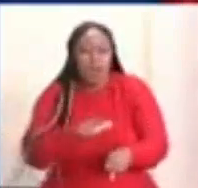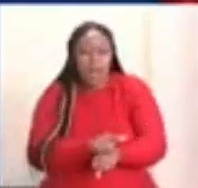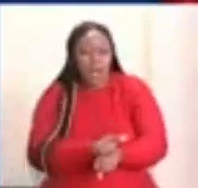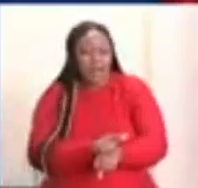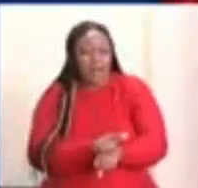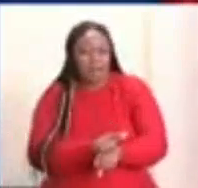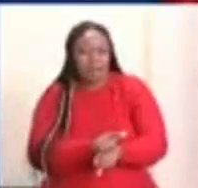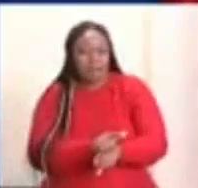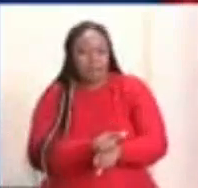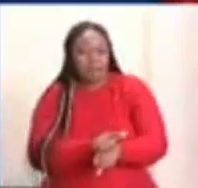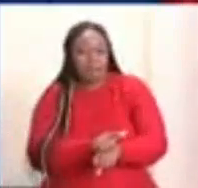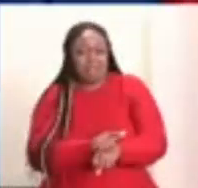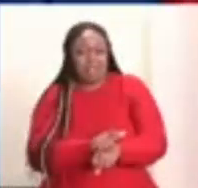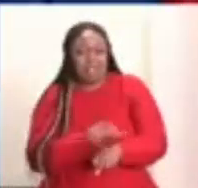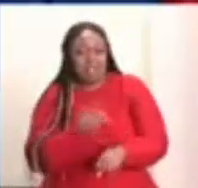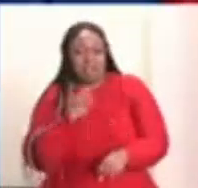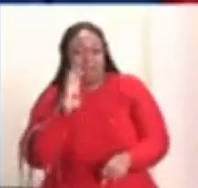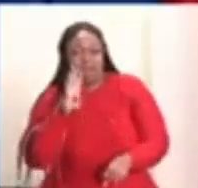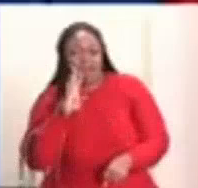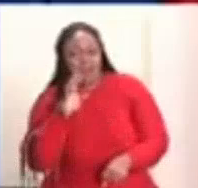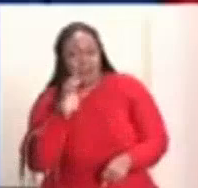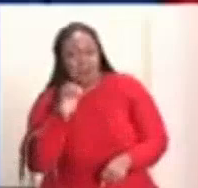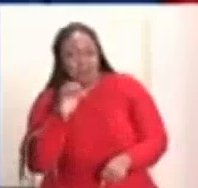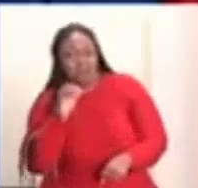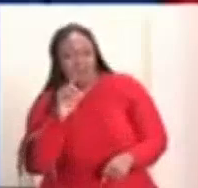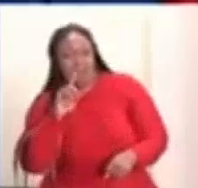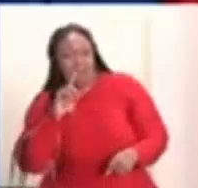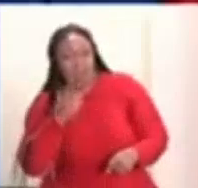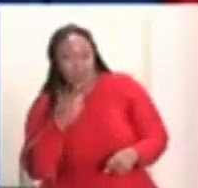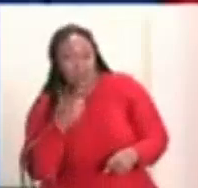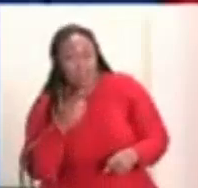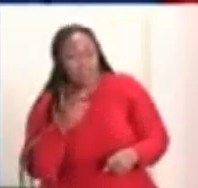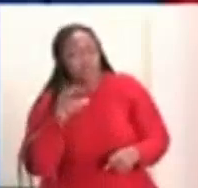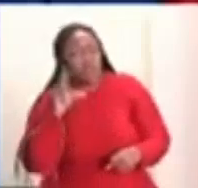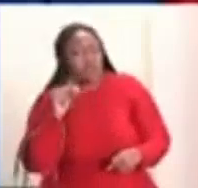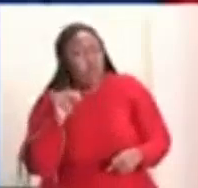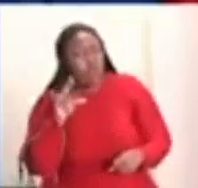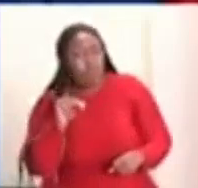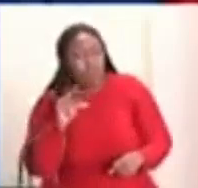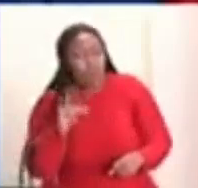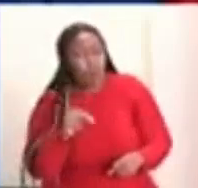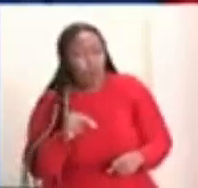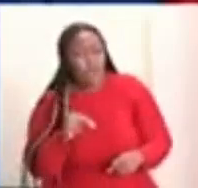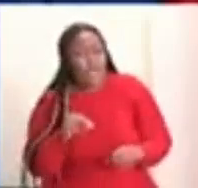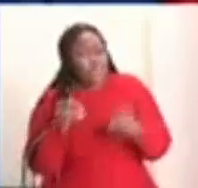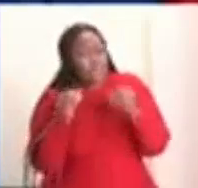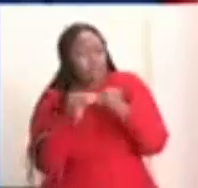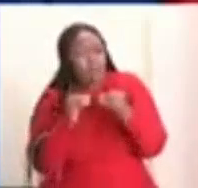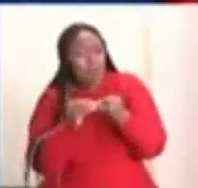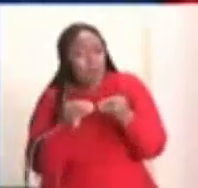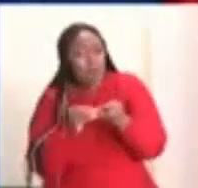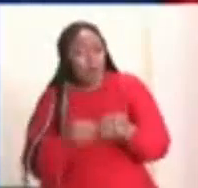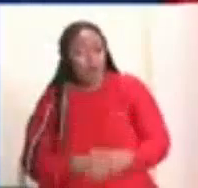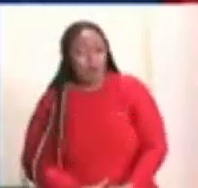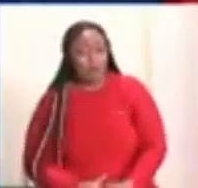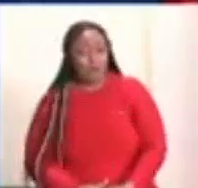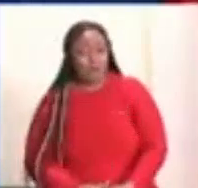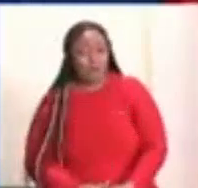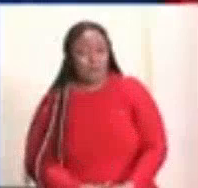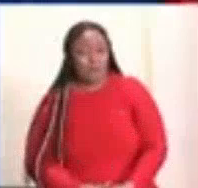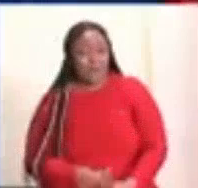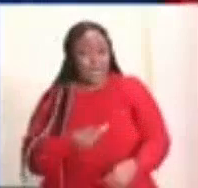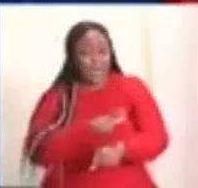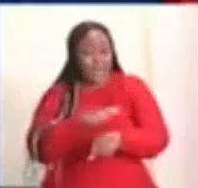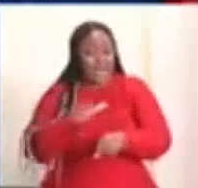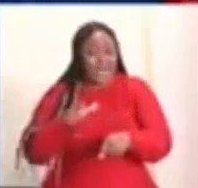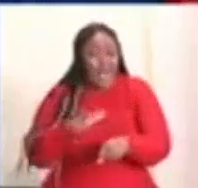that. And then the T.H.A., not so long ago, purchased 13 acres of land in Bacolet for close to $43